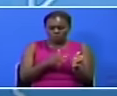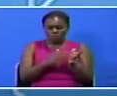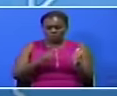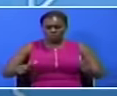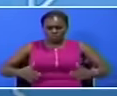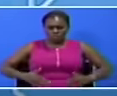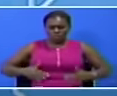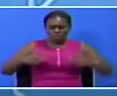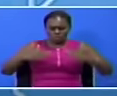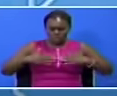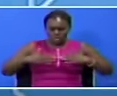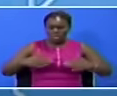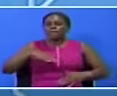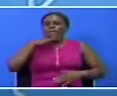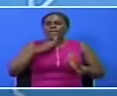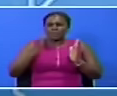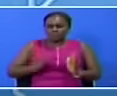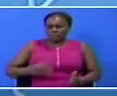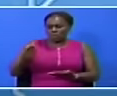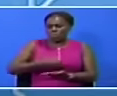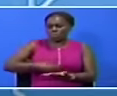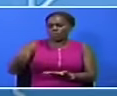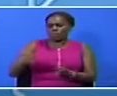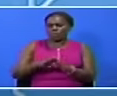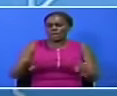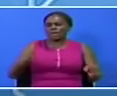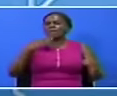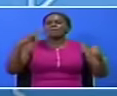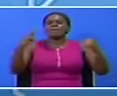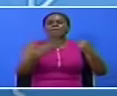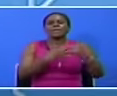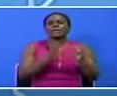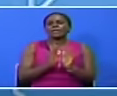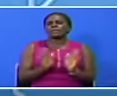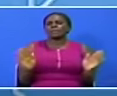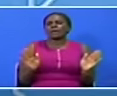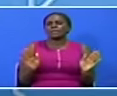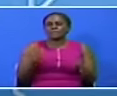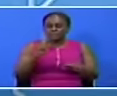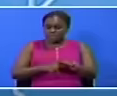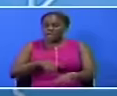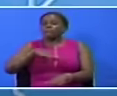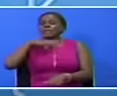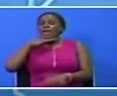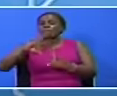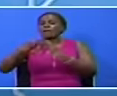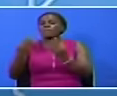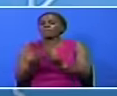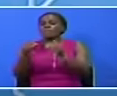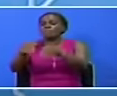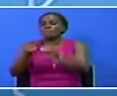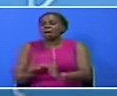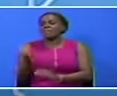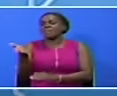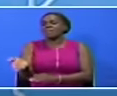body. The deceased is said to have sold a piece of land for only 800 Kenya shillings, but when he passed away, his family buried him in the